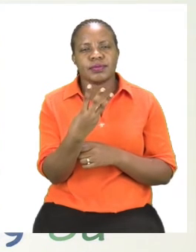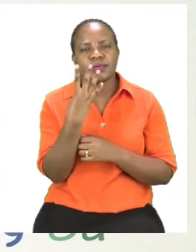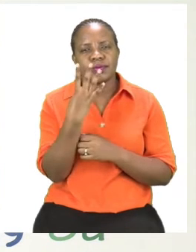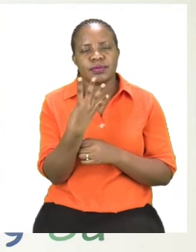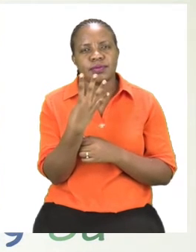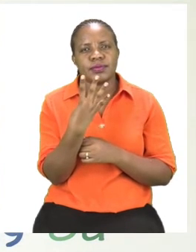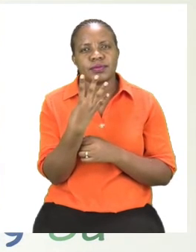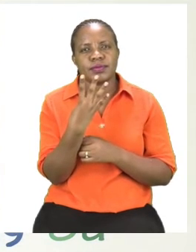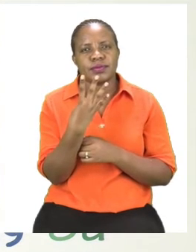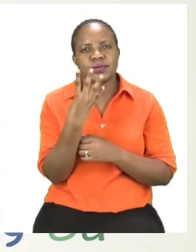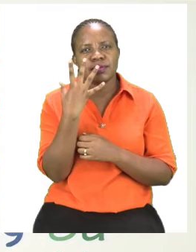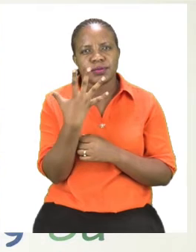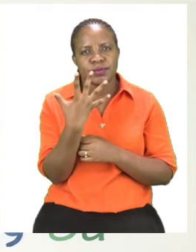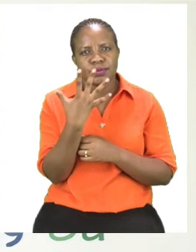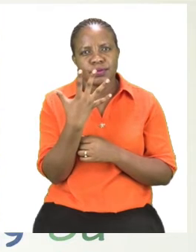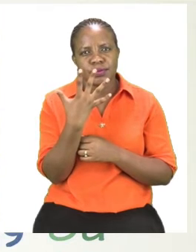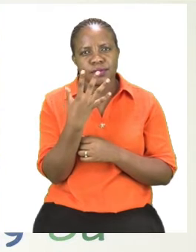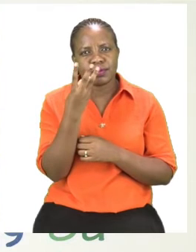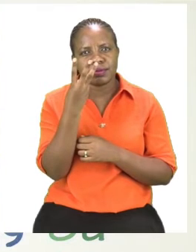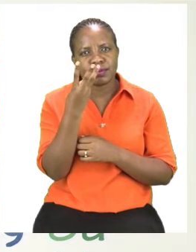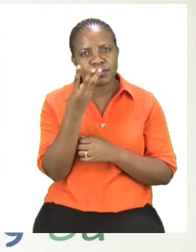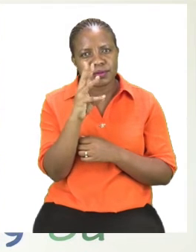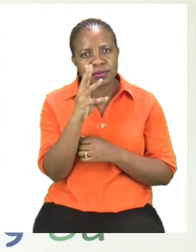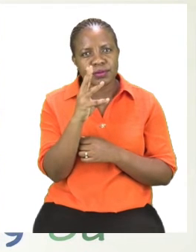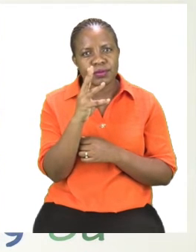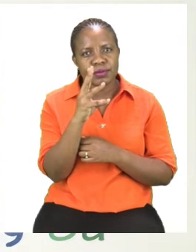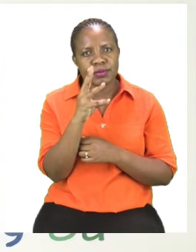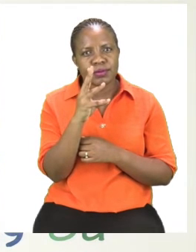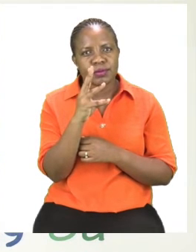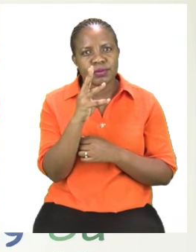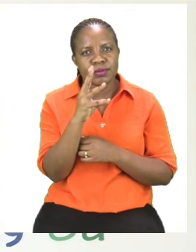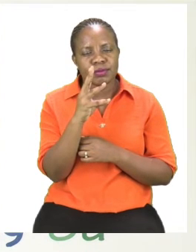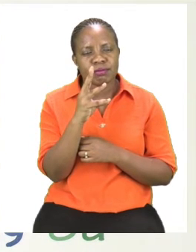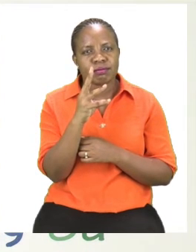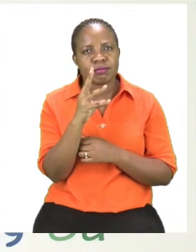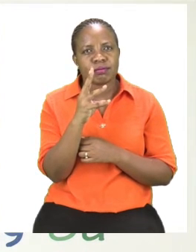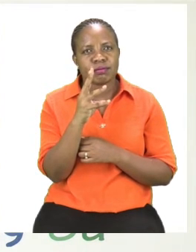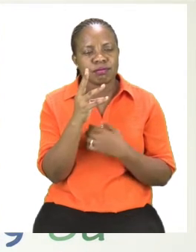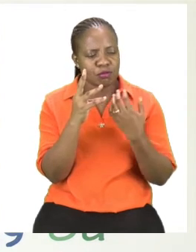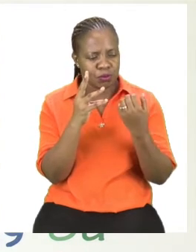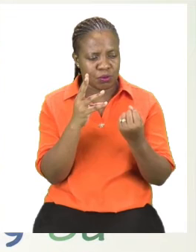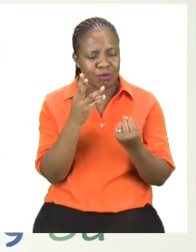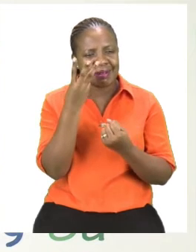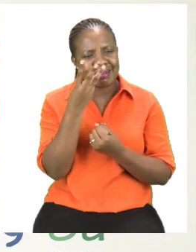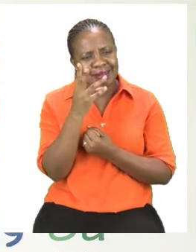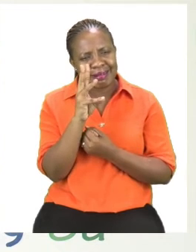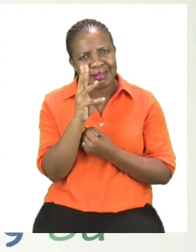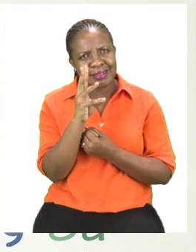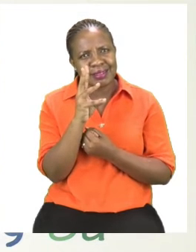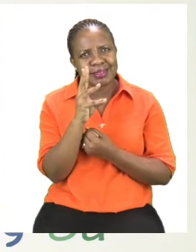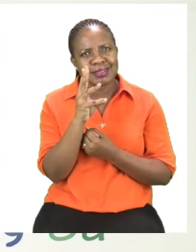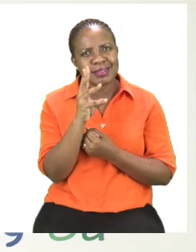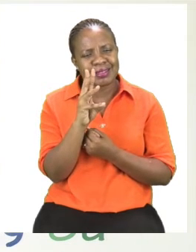4, 5, 6. So we have the 6 missing cookies. But that's not what